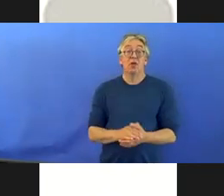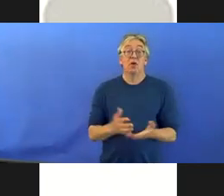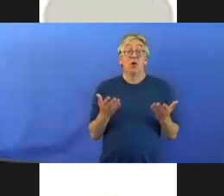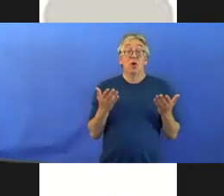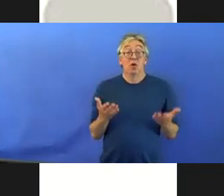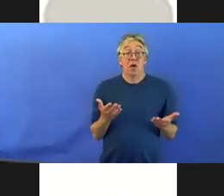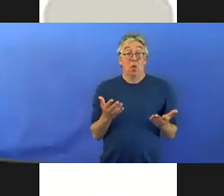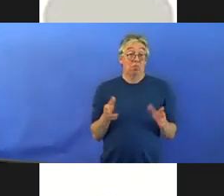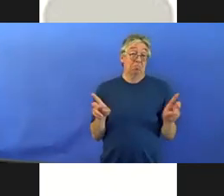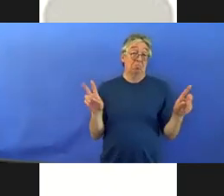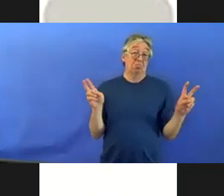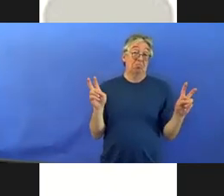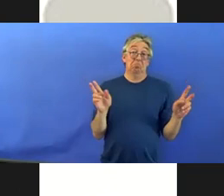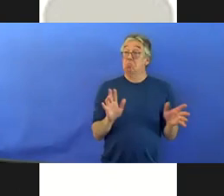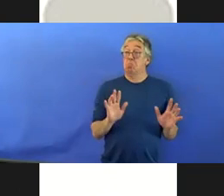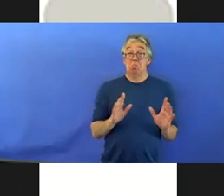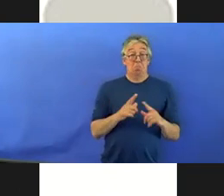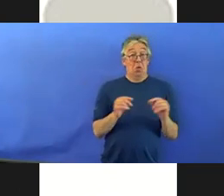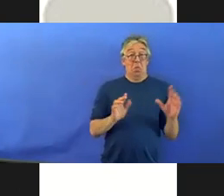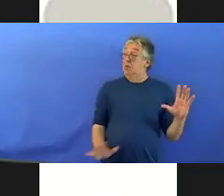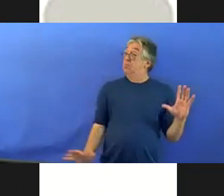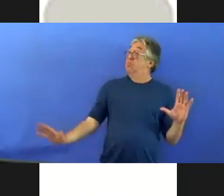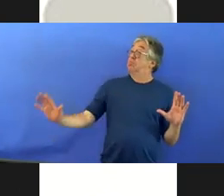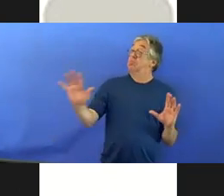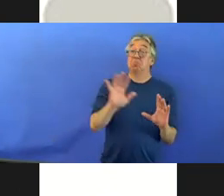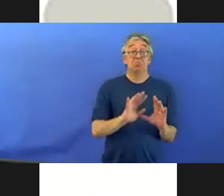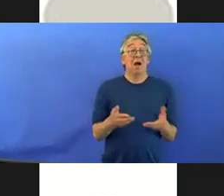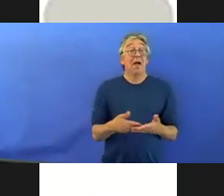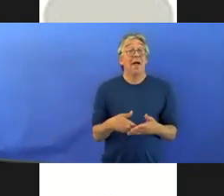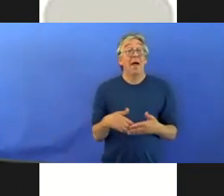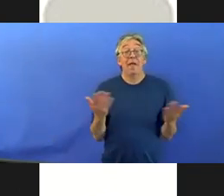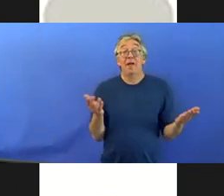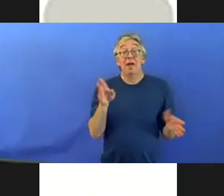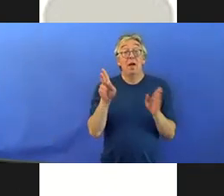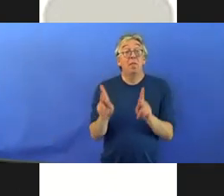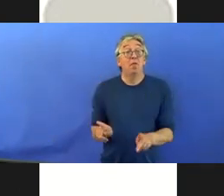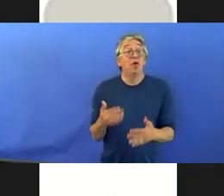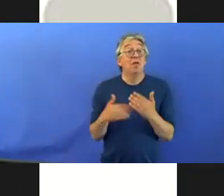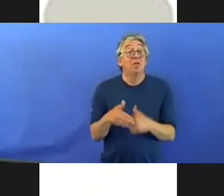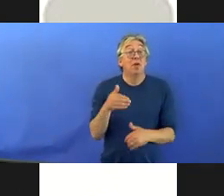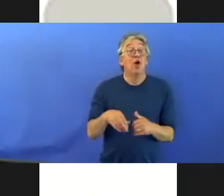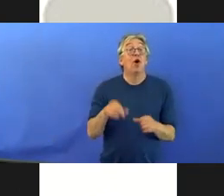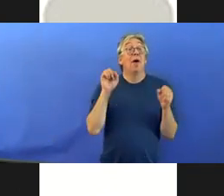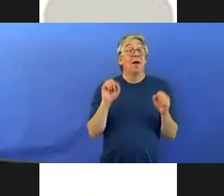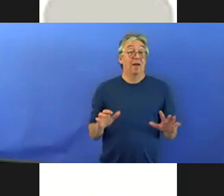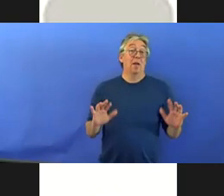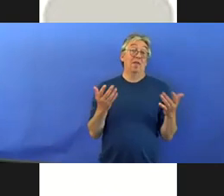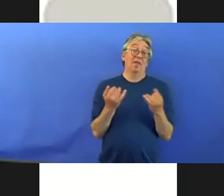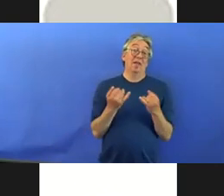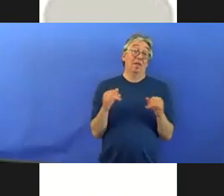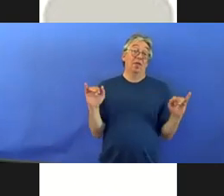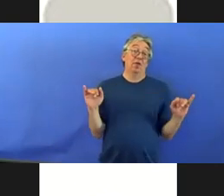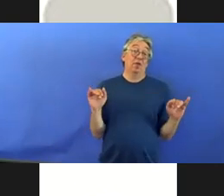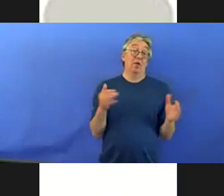all areas. That means any people with disabilities can spend independent living regardless of